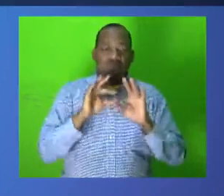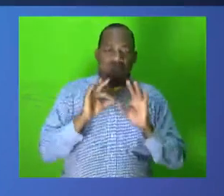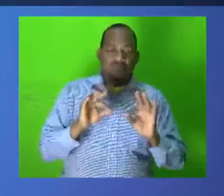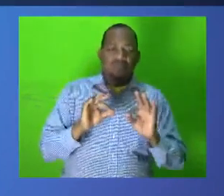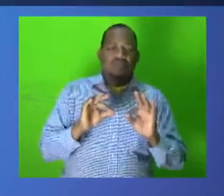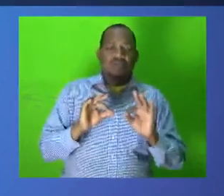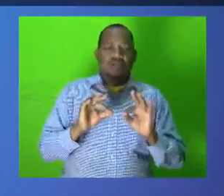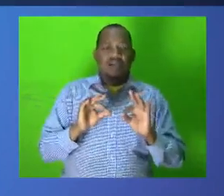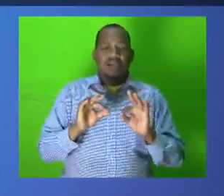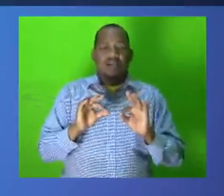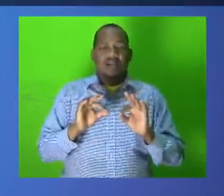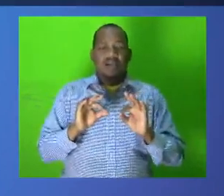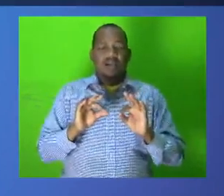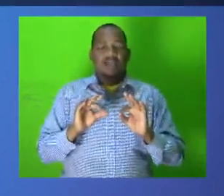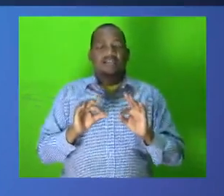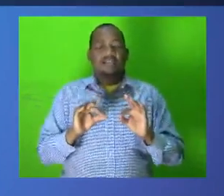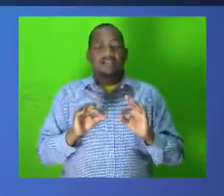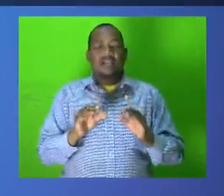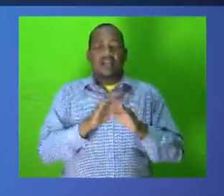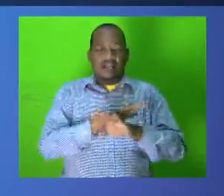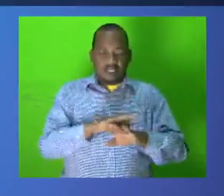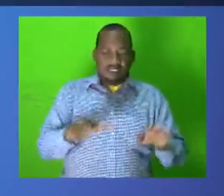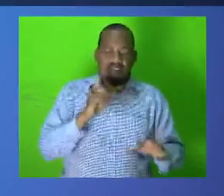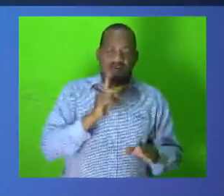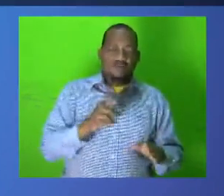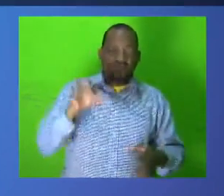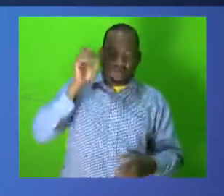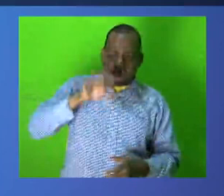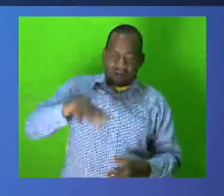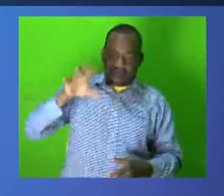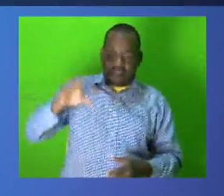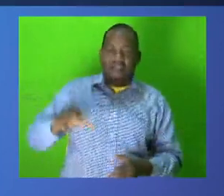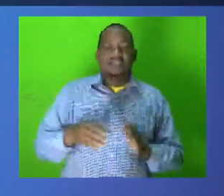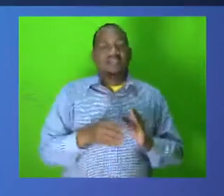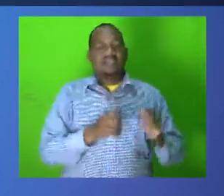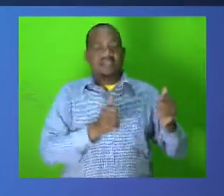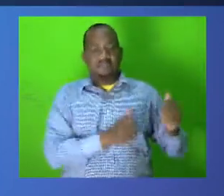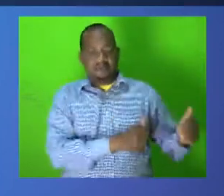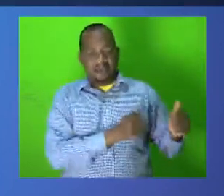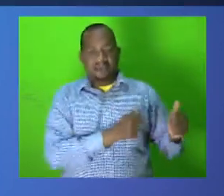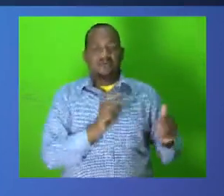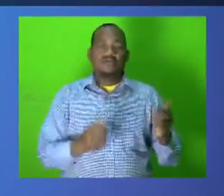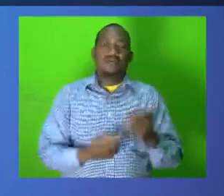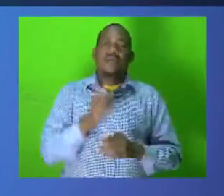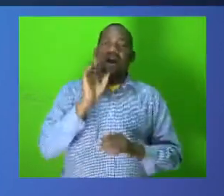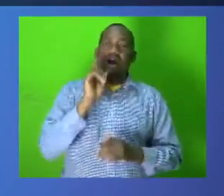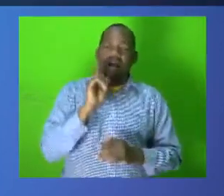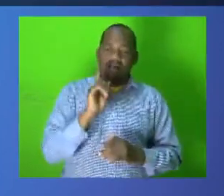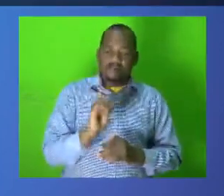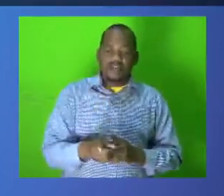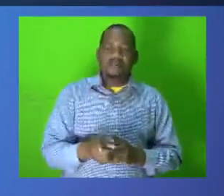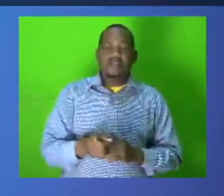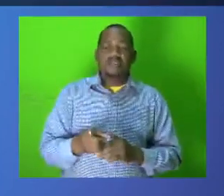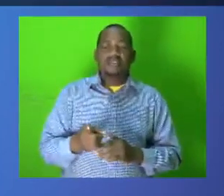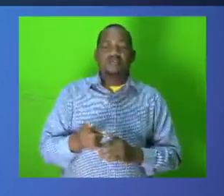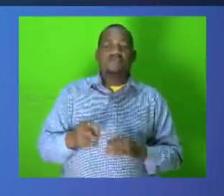these types, the condition of raining depend much on the availability of rain cloud. So if